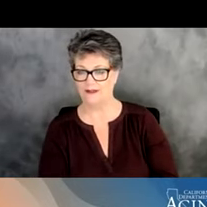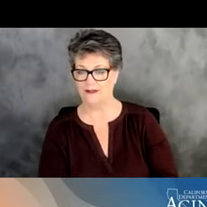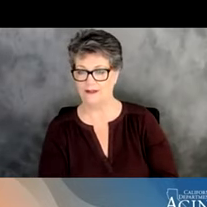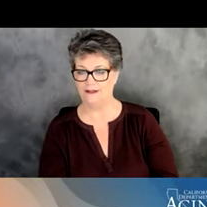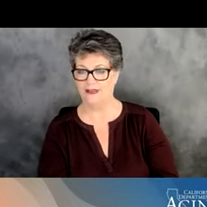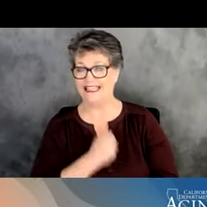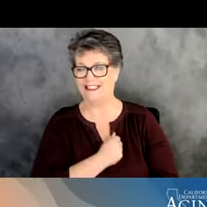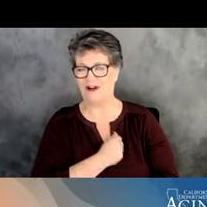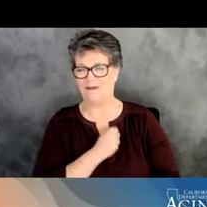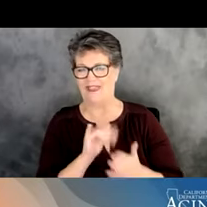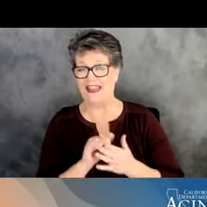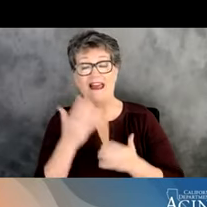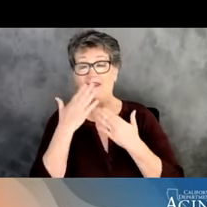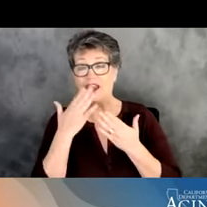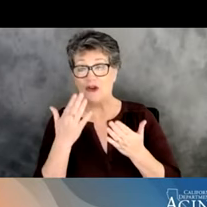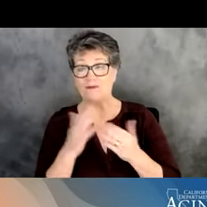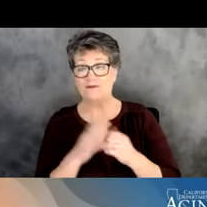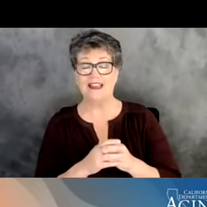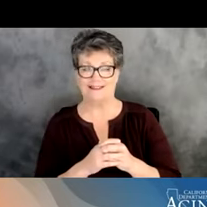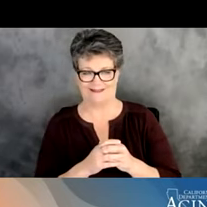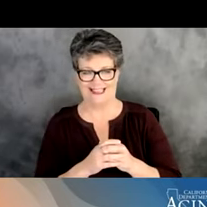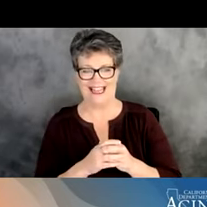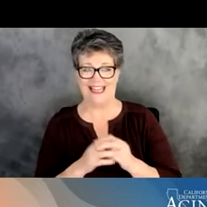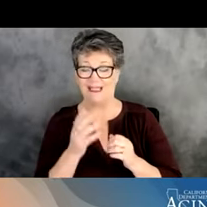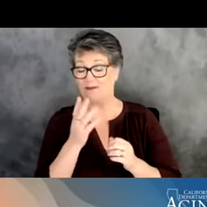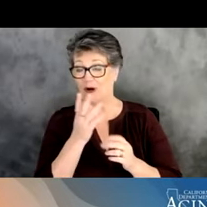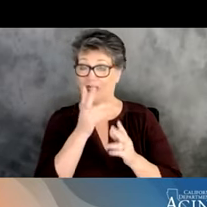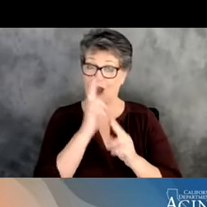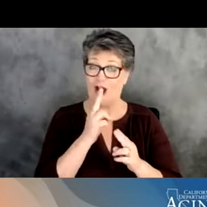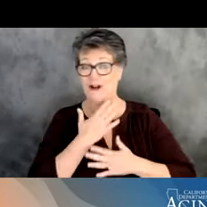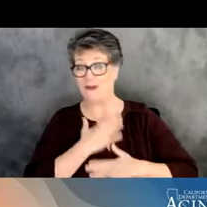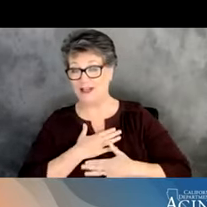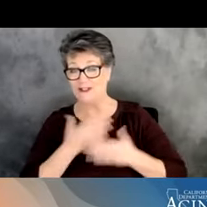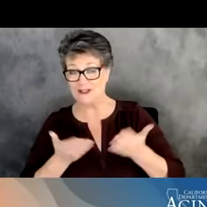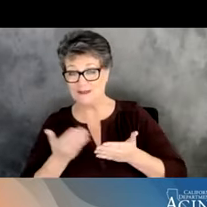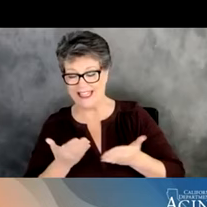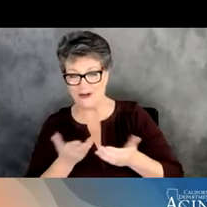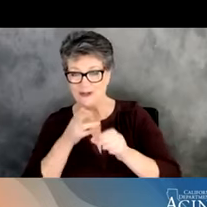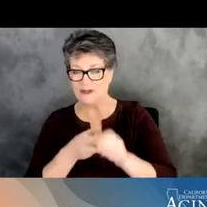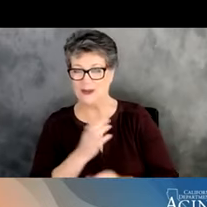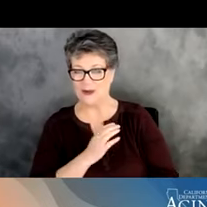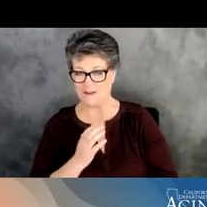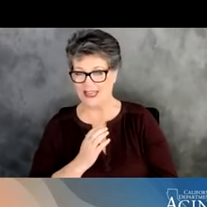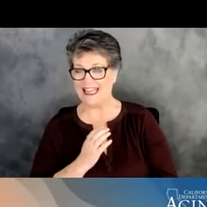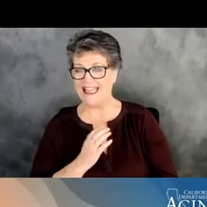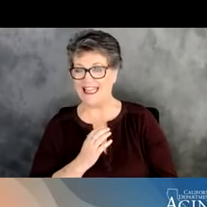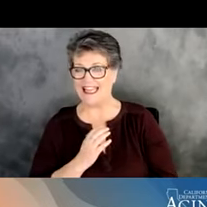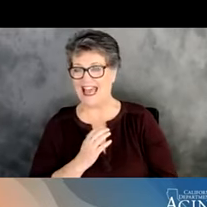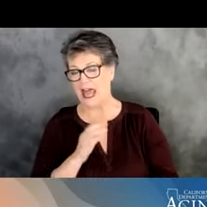Sorry about that. Thank you. It is both an honor and a pleasure to be here and join your committee and such an